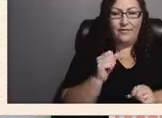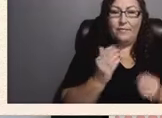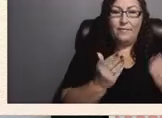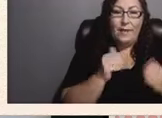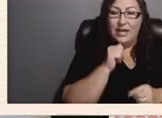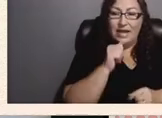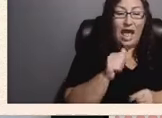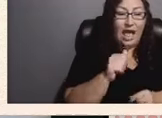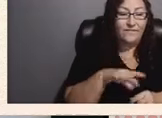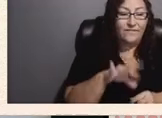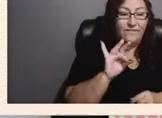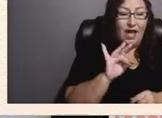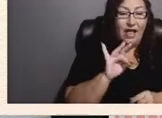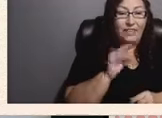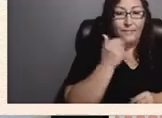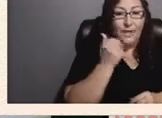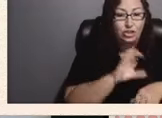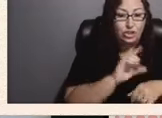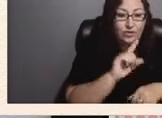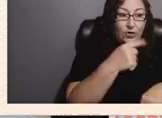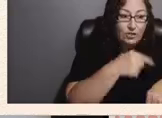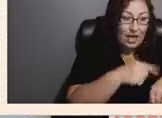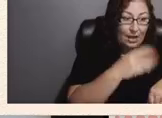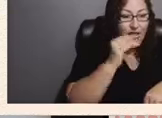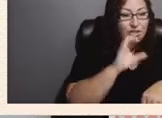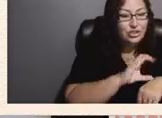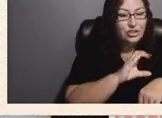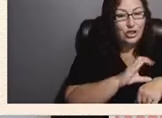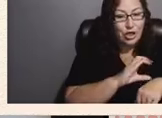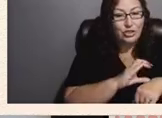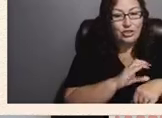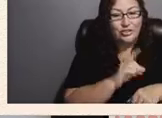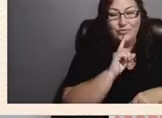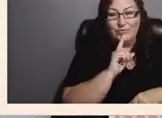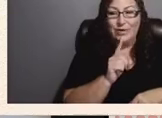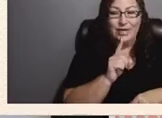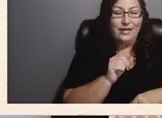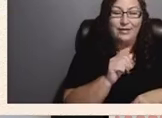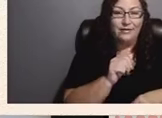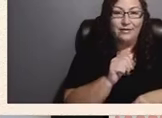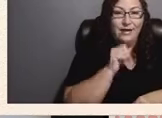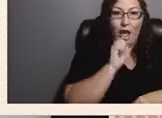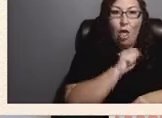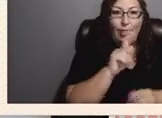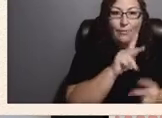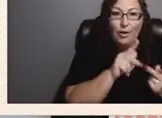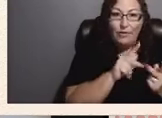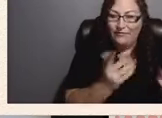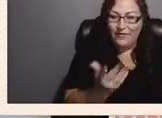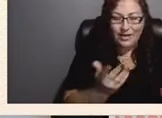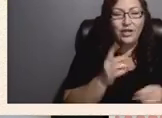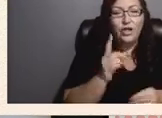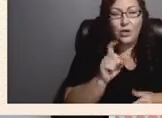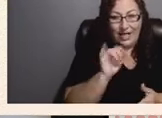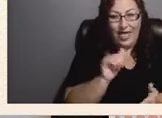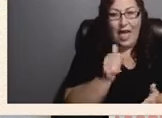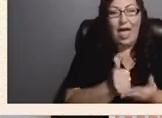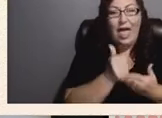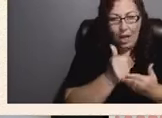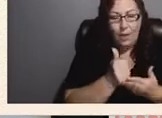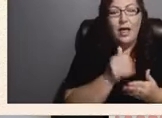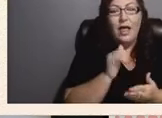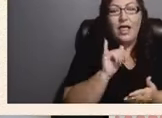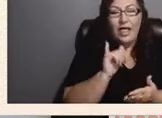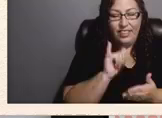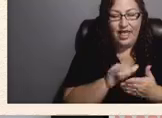first time, because churches and pastors, we're all imperfect. But if you need that help, that's what the church is supposed to be,